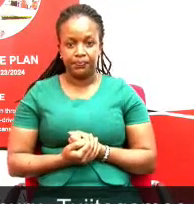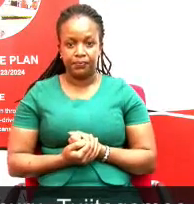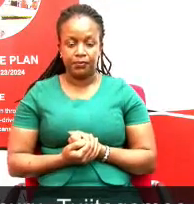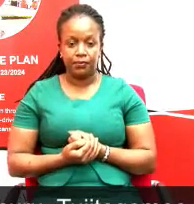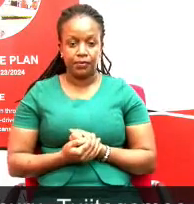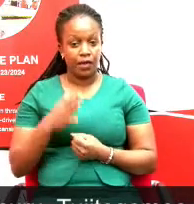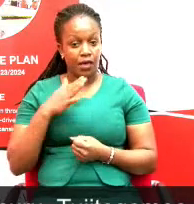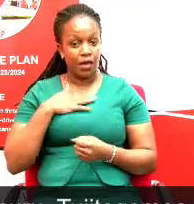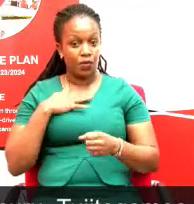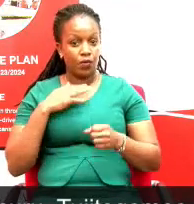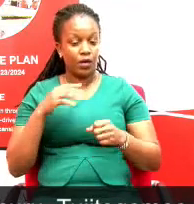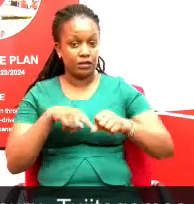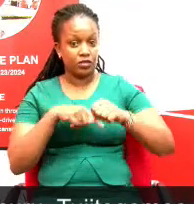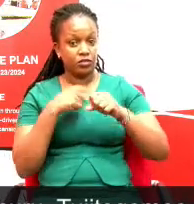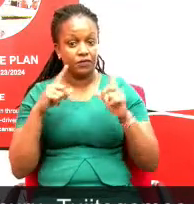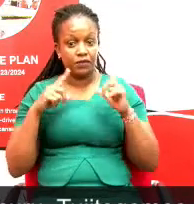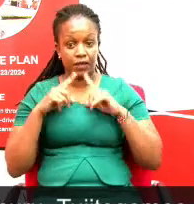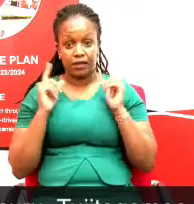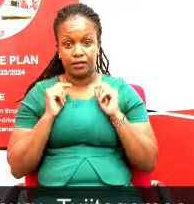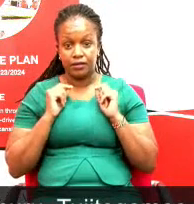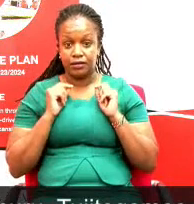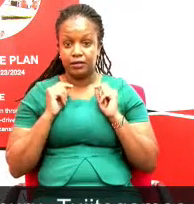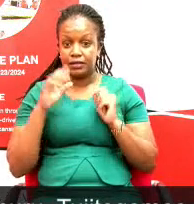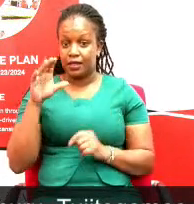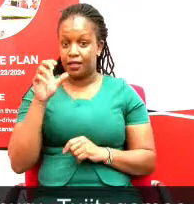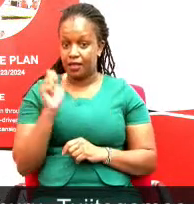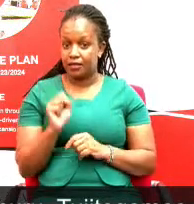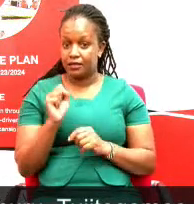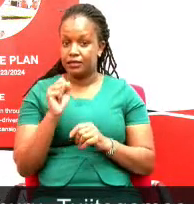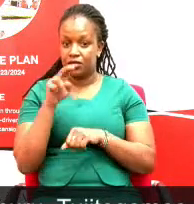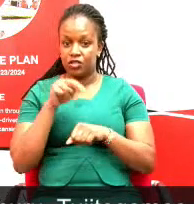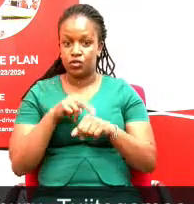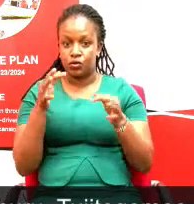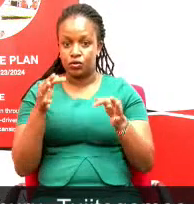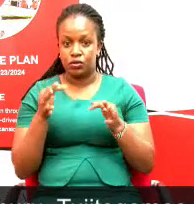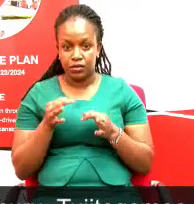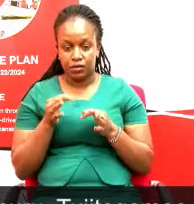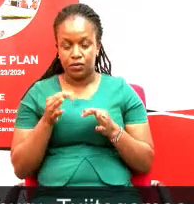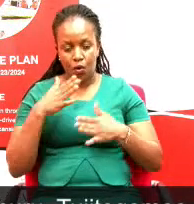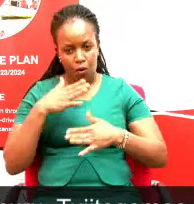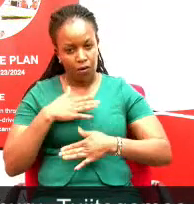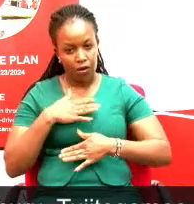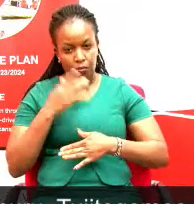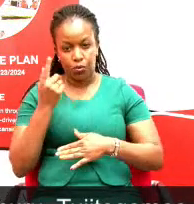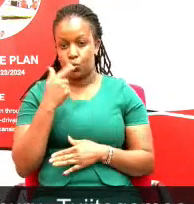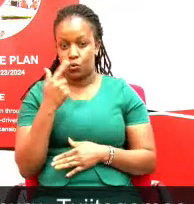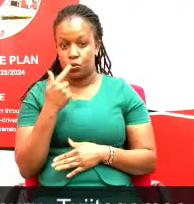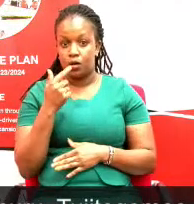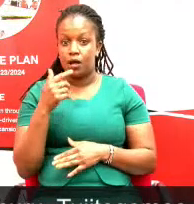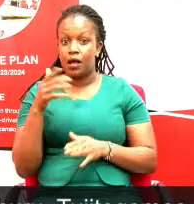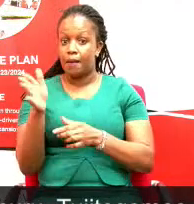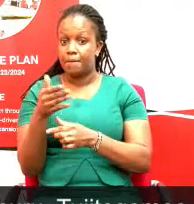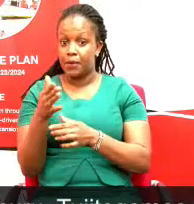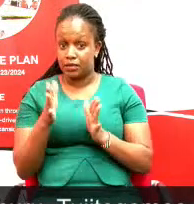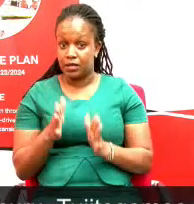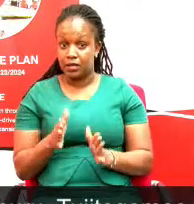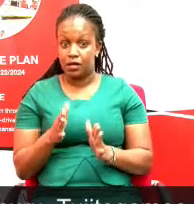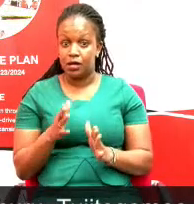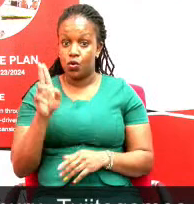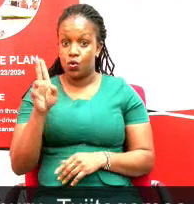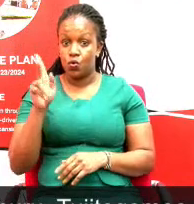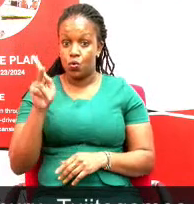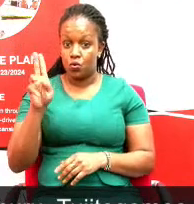Our chief guest, Cabinet Secretary, National Treasury, the Honorable Ambassador